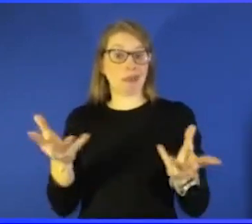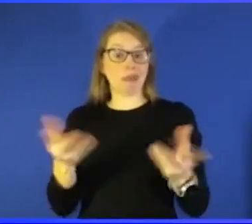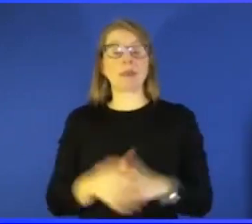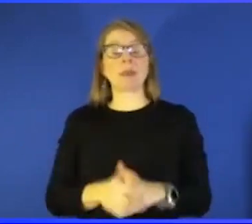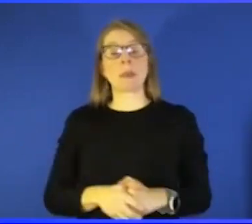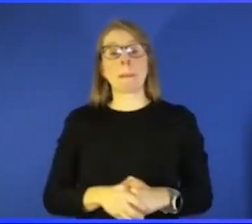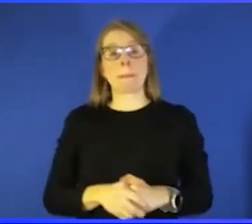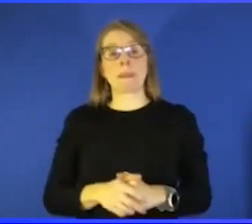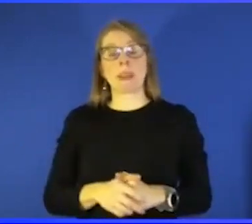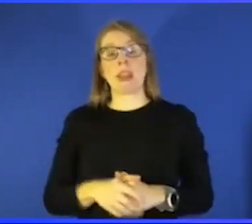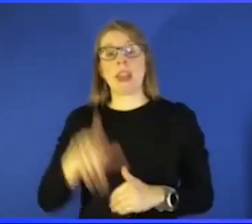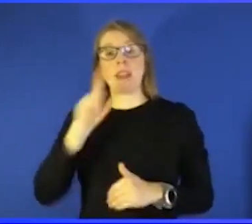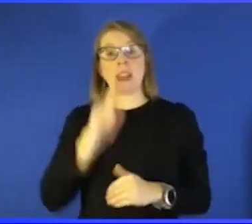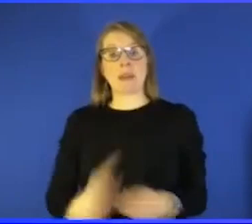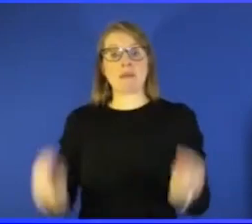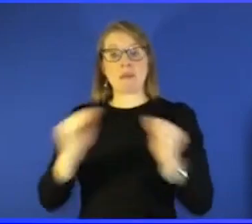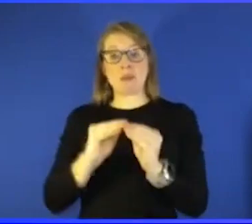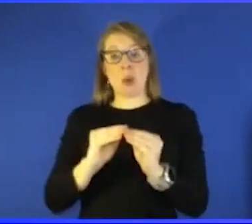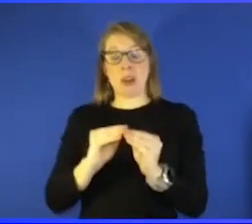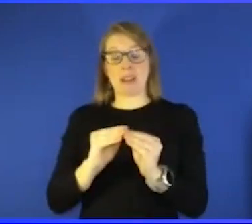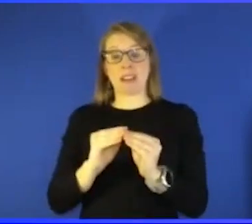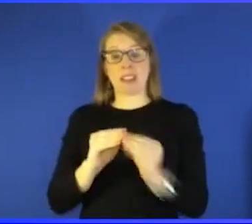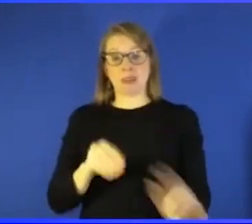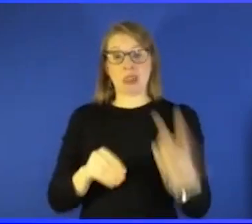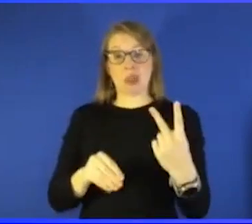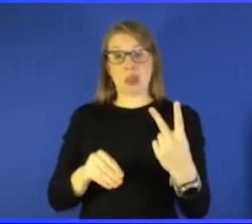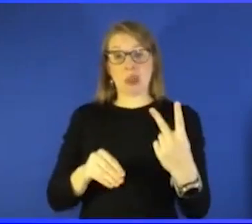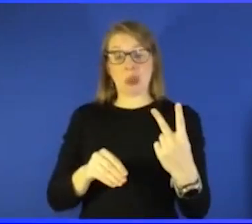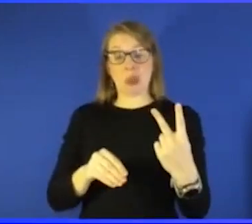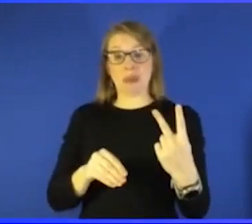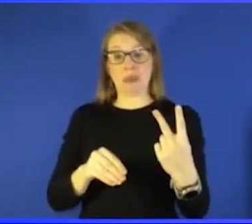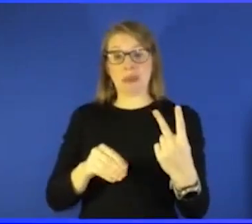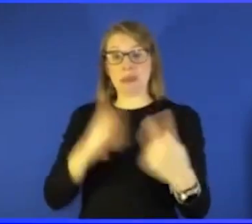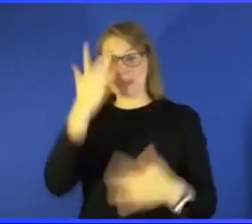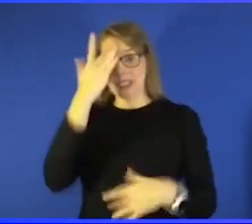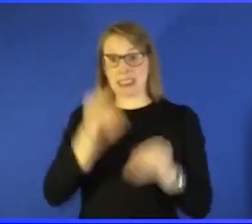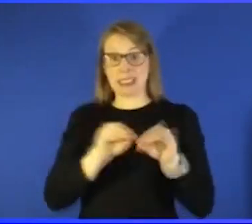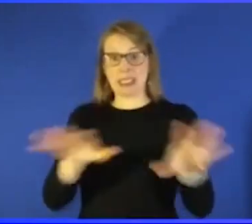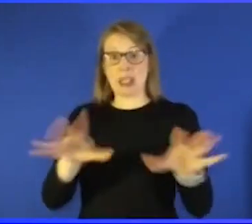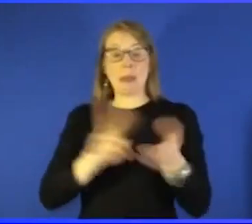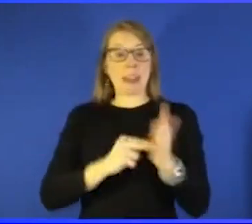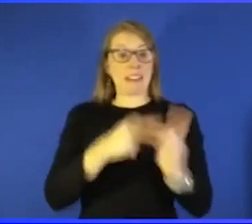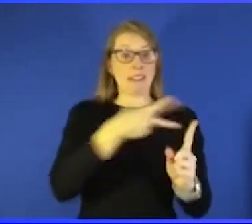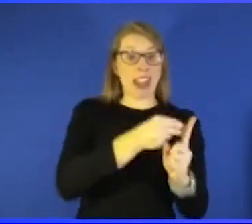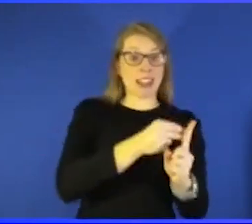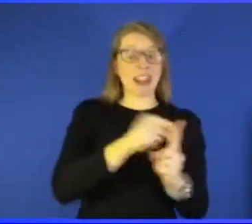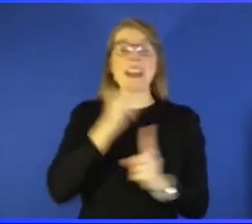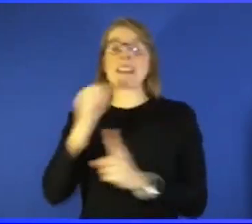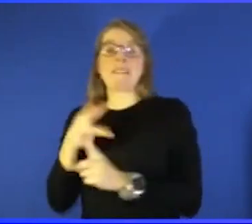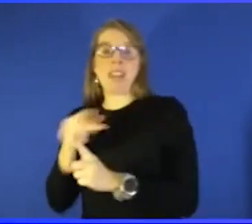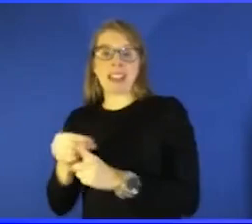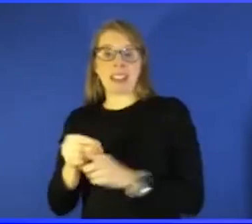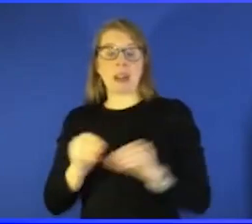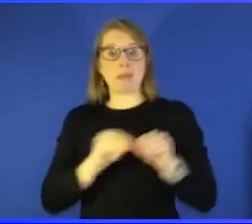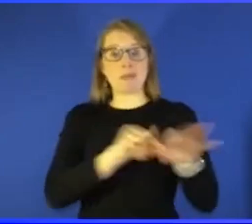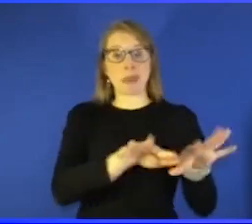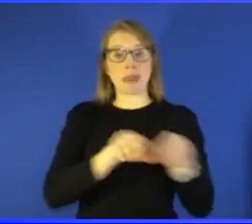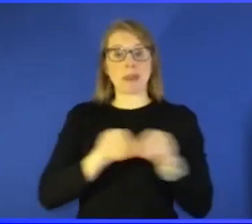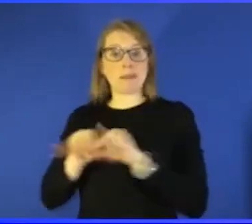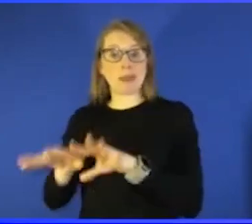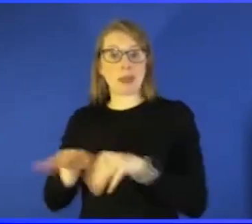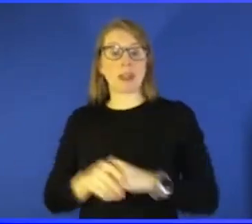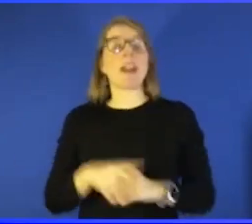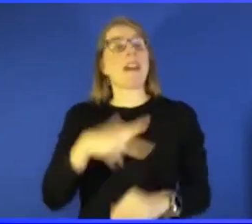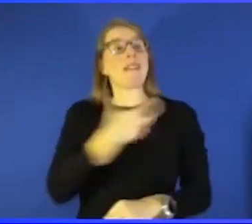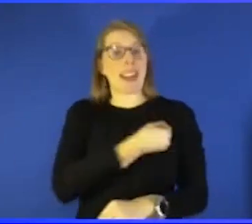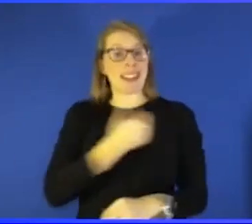two pandemics, one of the vaccinated and one of the unvaccinated. And so, yes, we do have vaccines, but also the